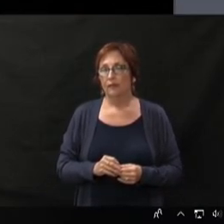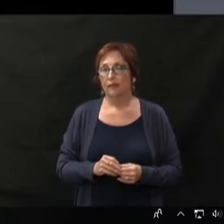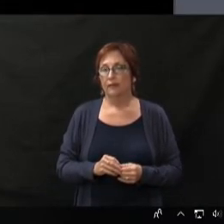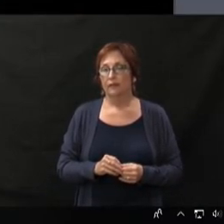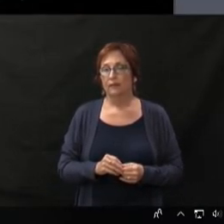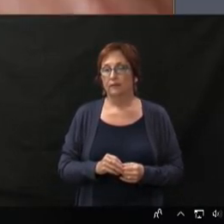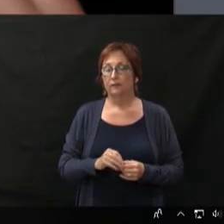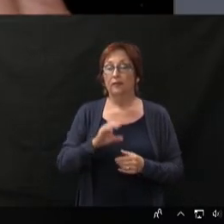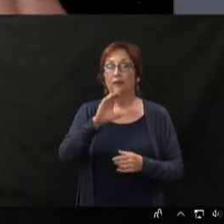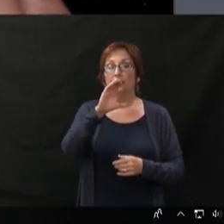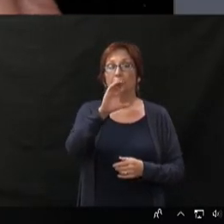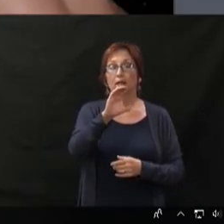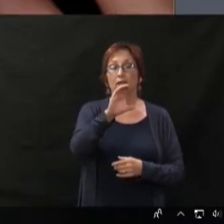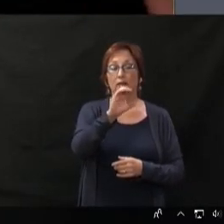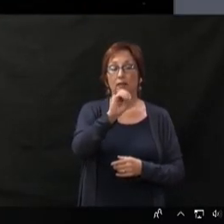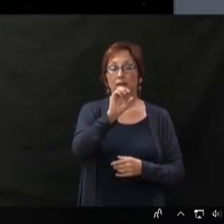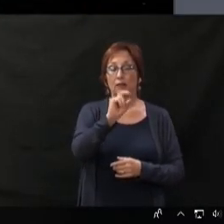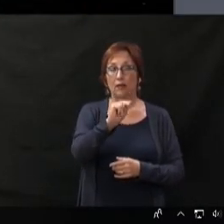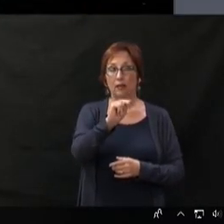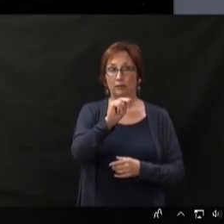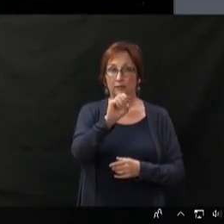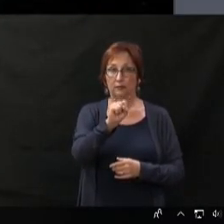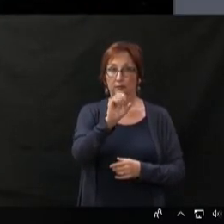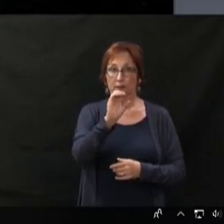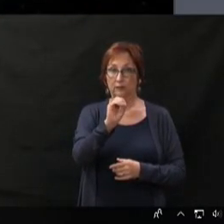the consonant LE